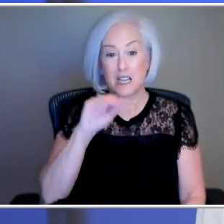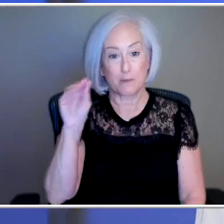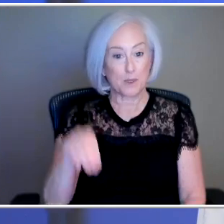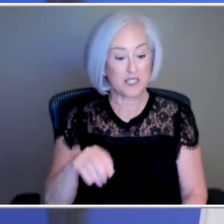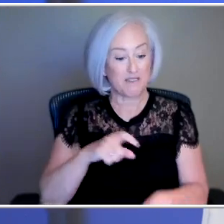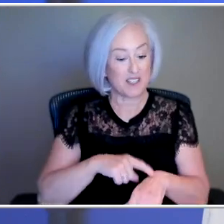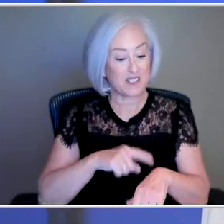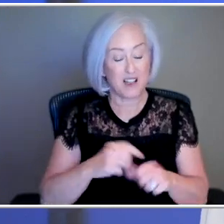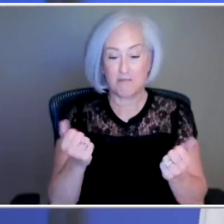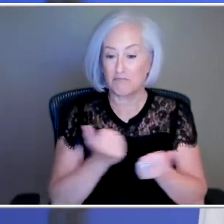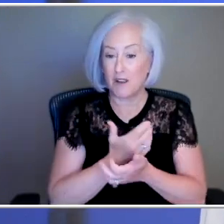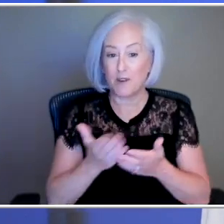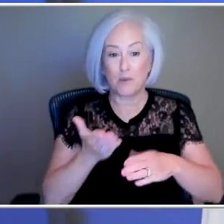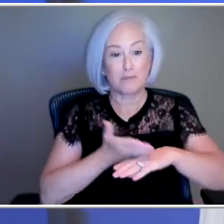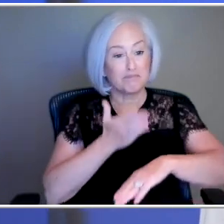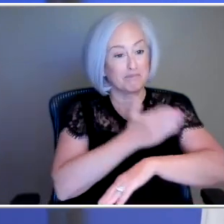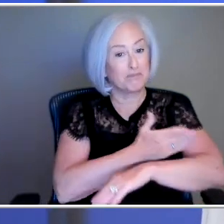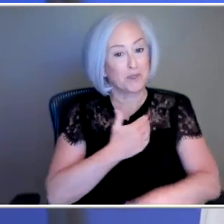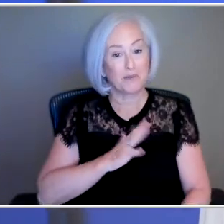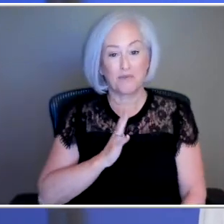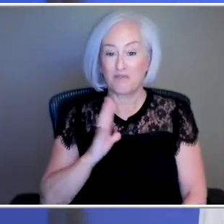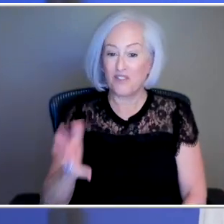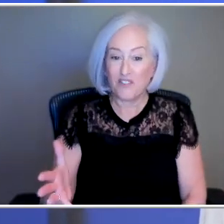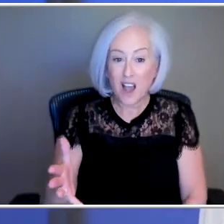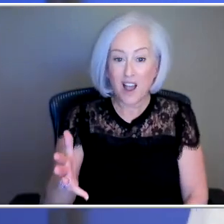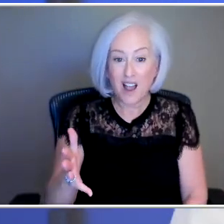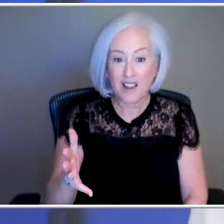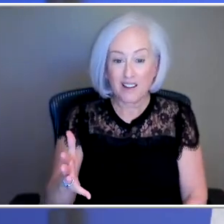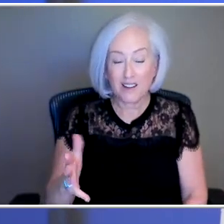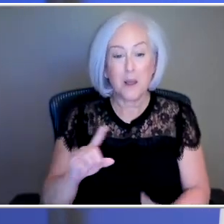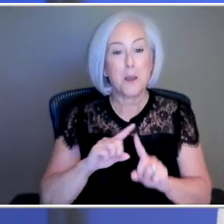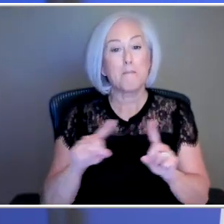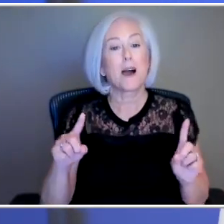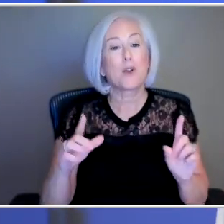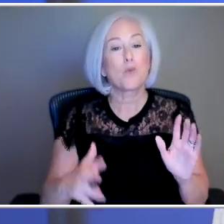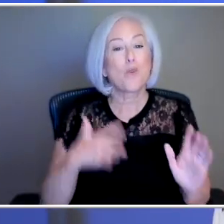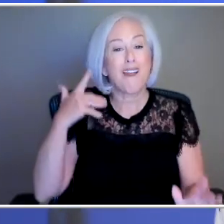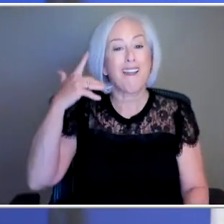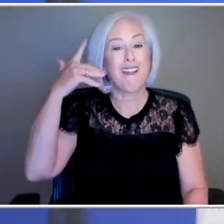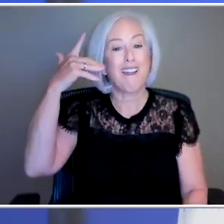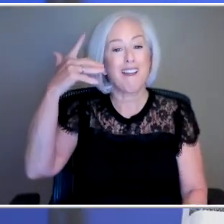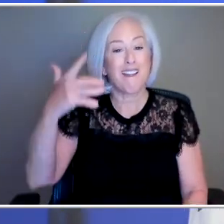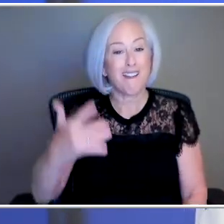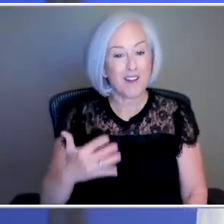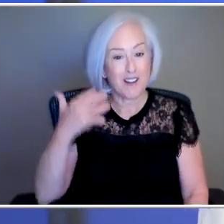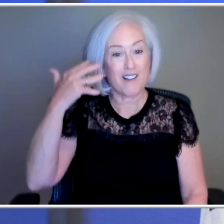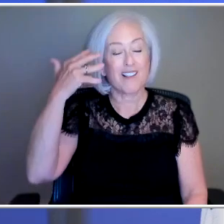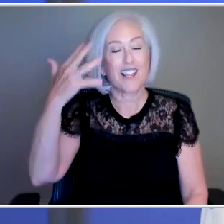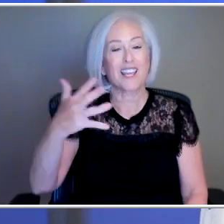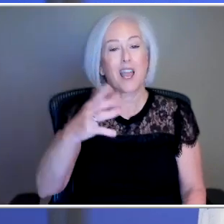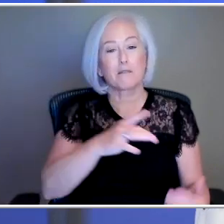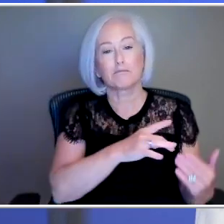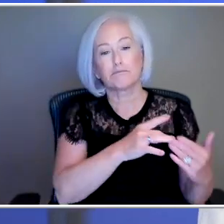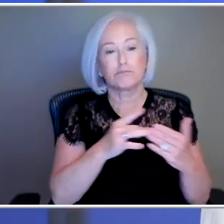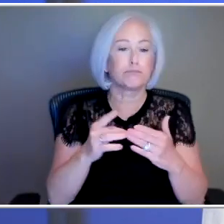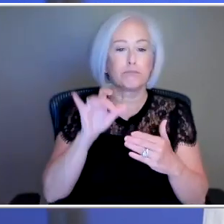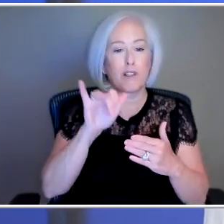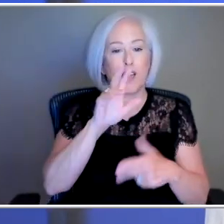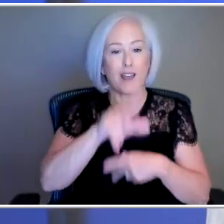better with that. But rarely it can lead to something like this, where the immune system just takes